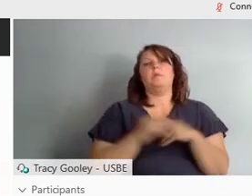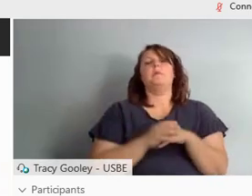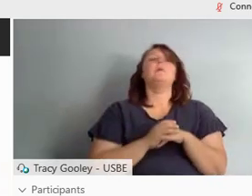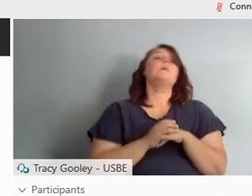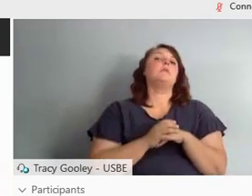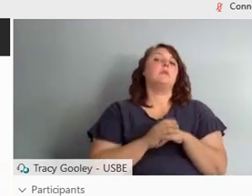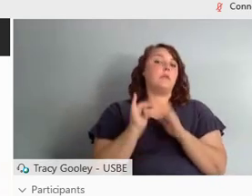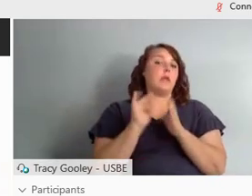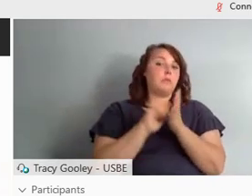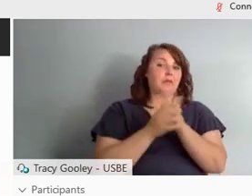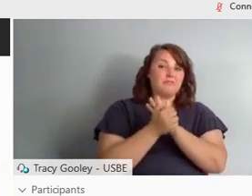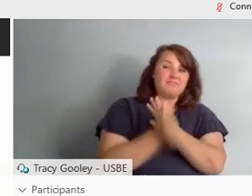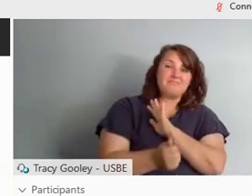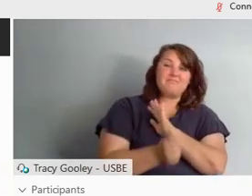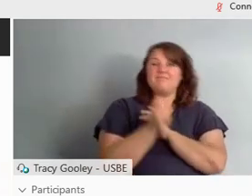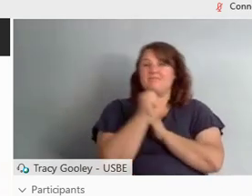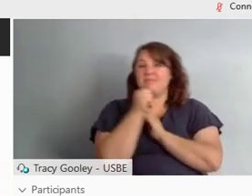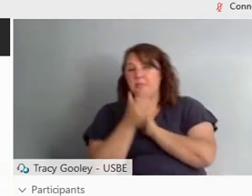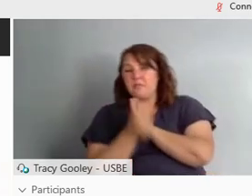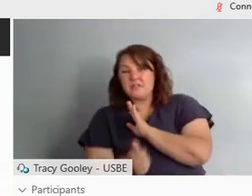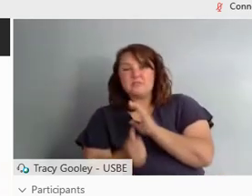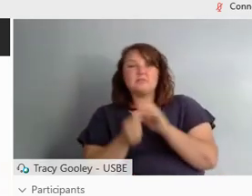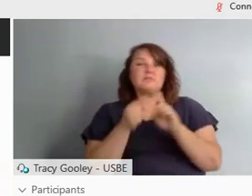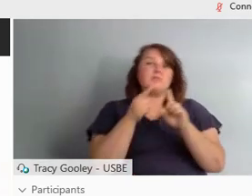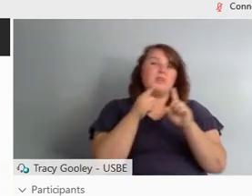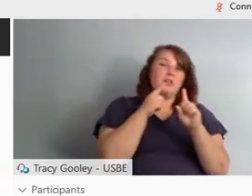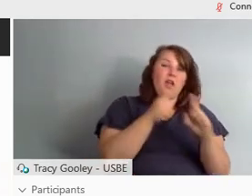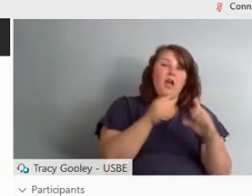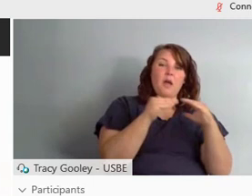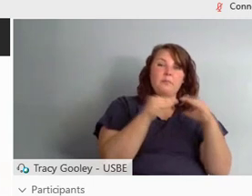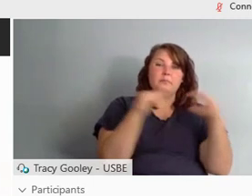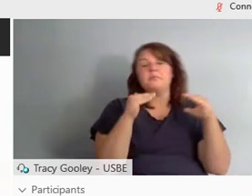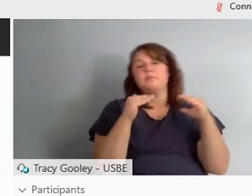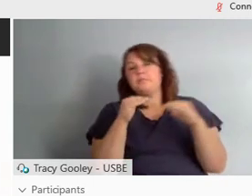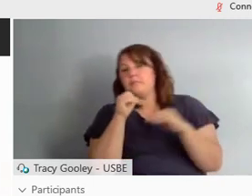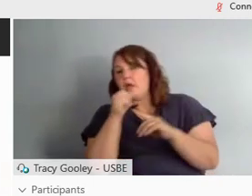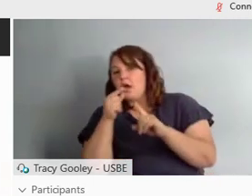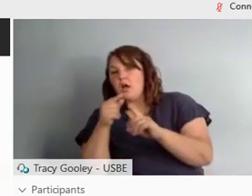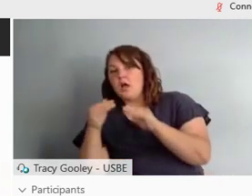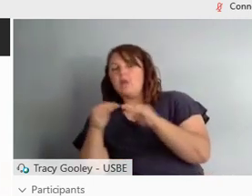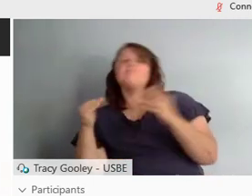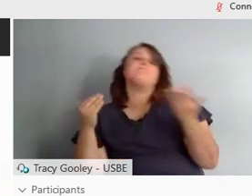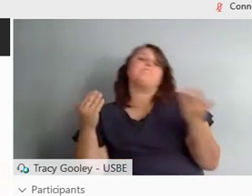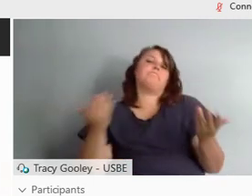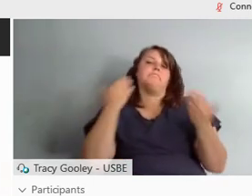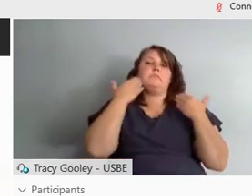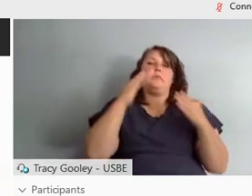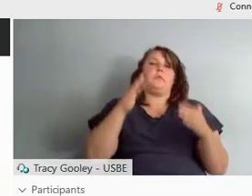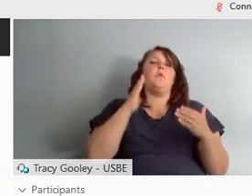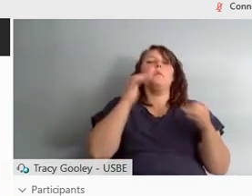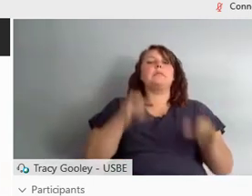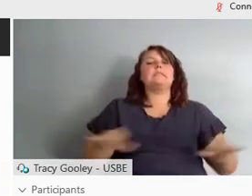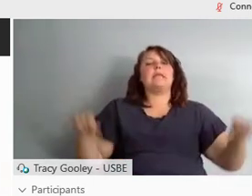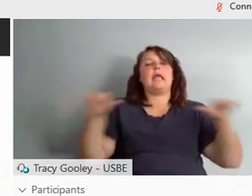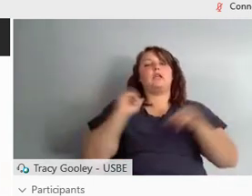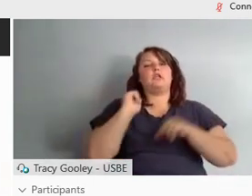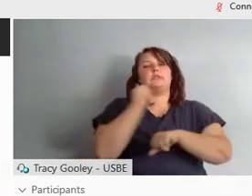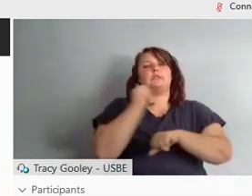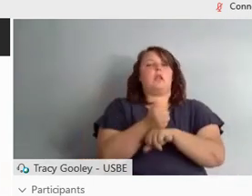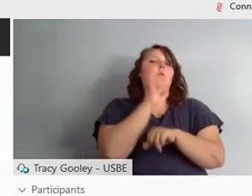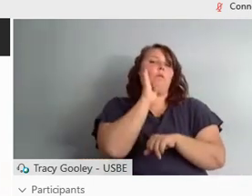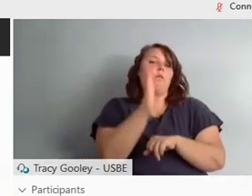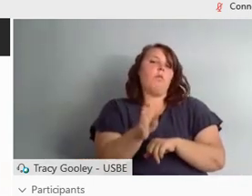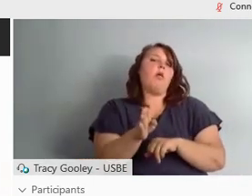be considered proficient, not proficient? Is that on target, not target? We don't know. We will be doing standard setting in the fall alongside the